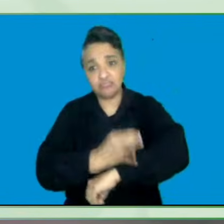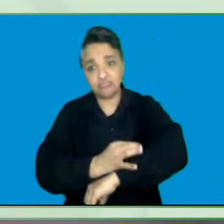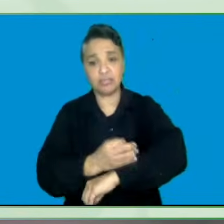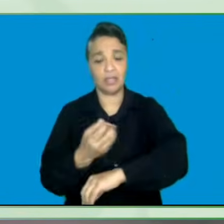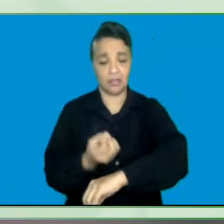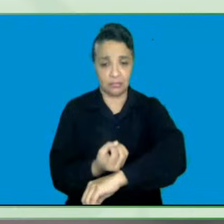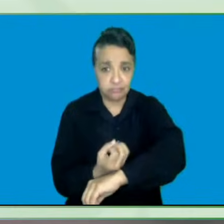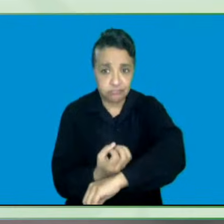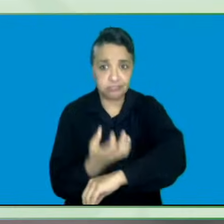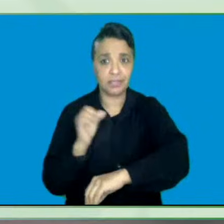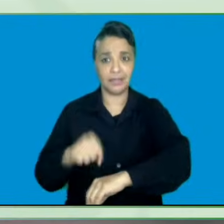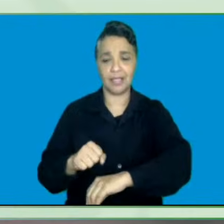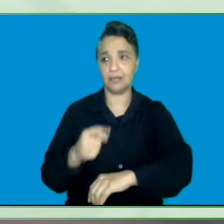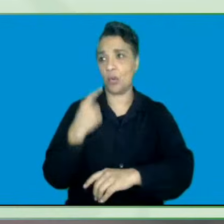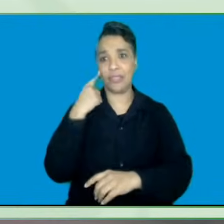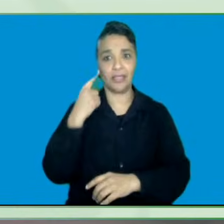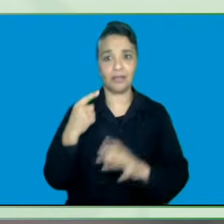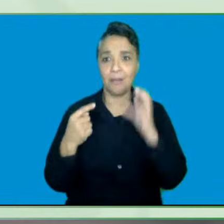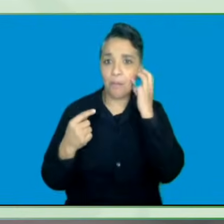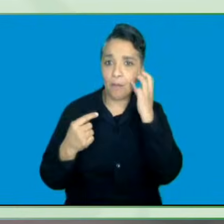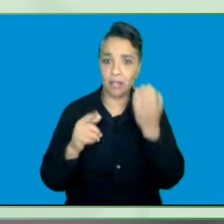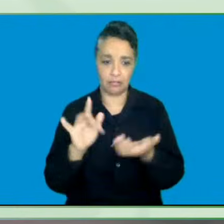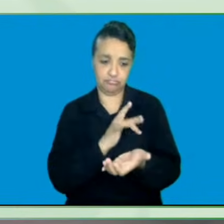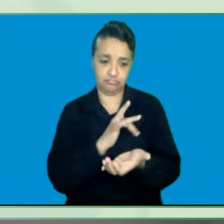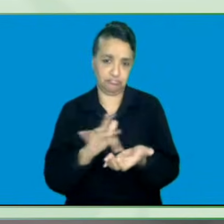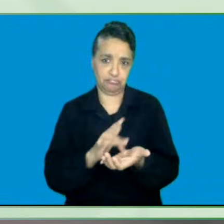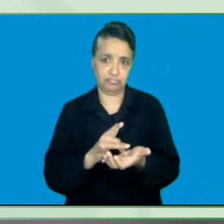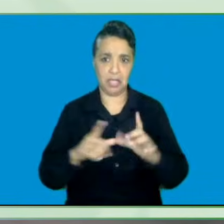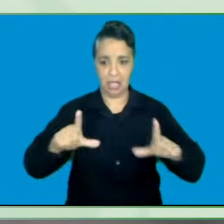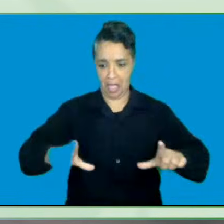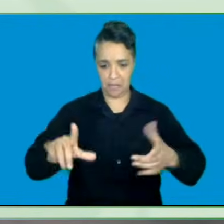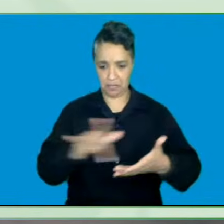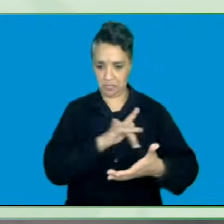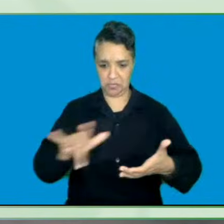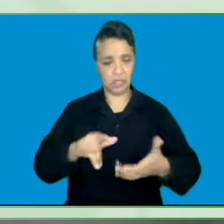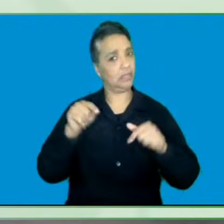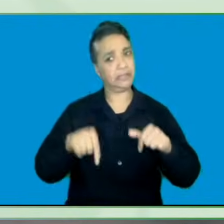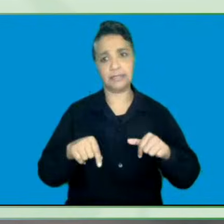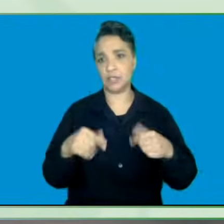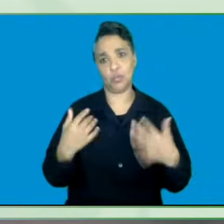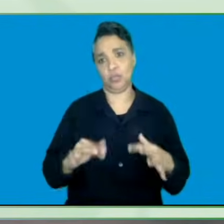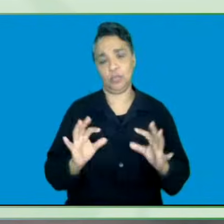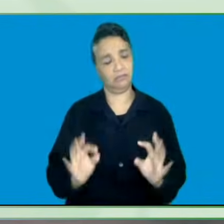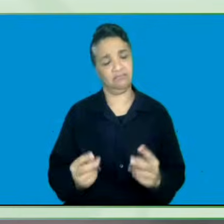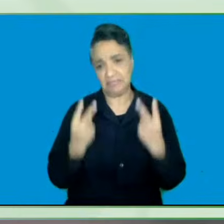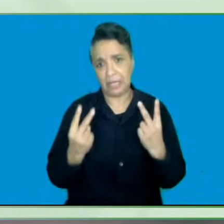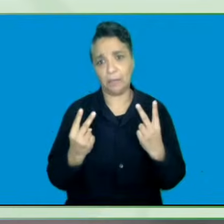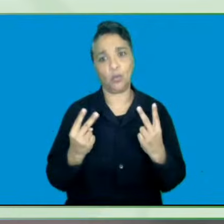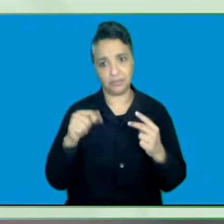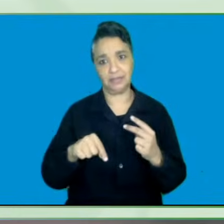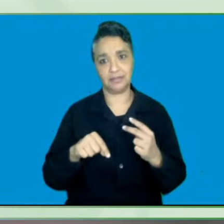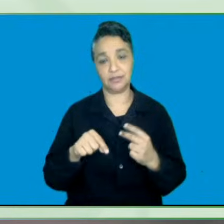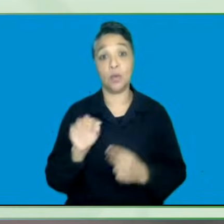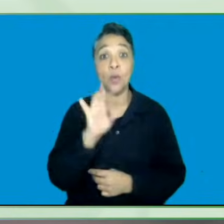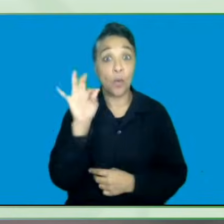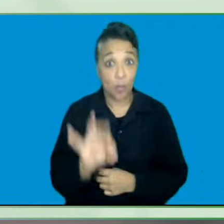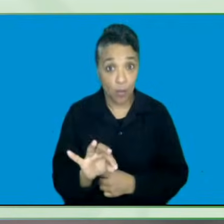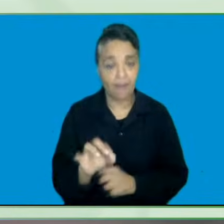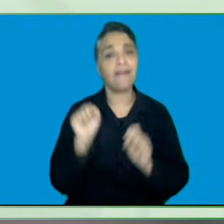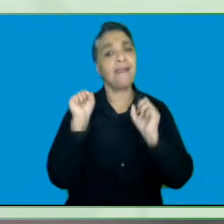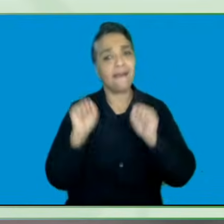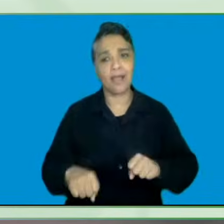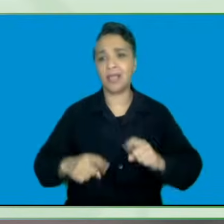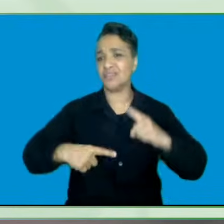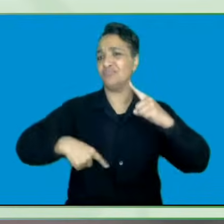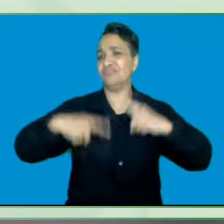the ability to use mobile devices is important to point out because they can be used in a variety